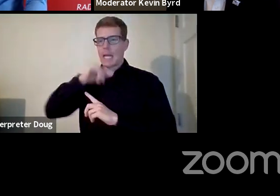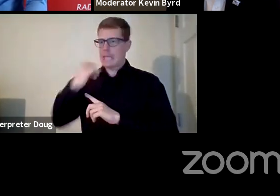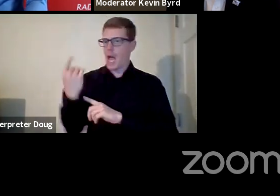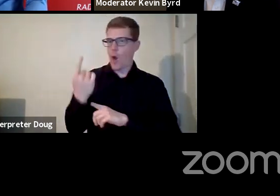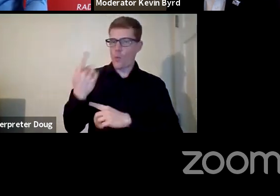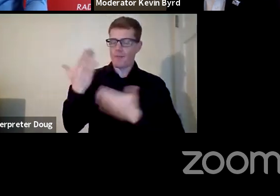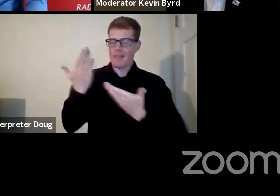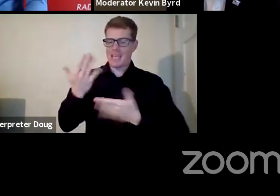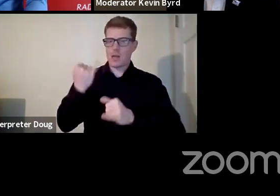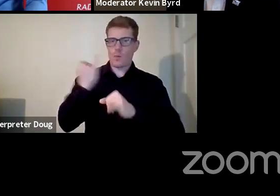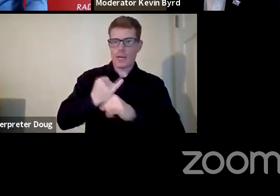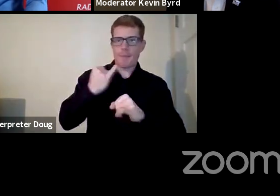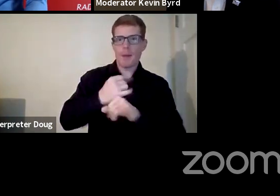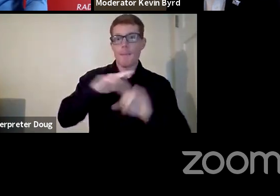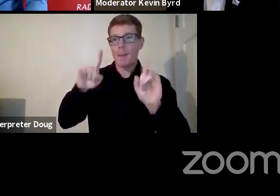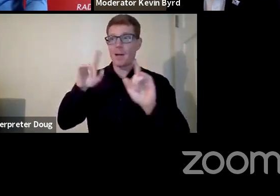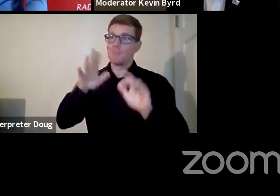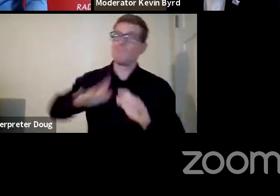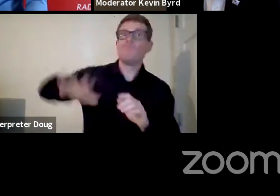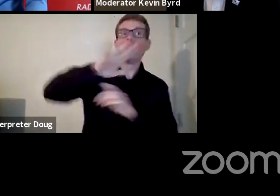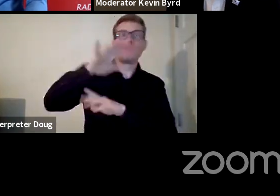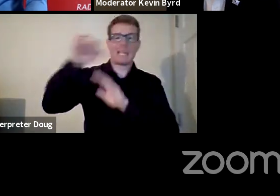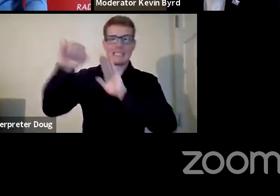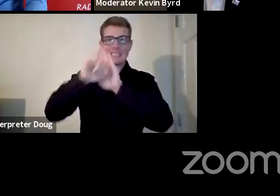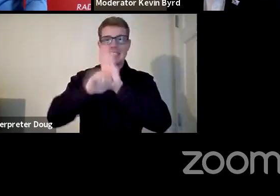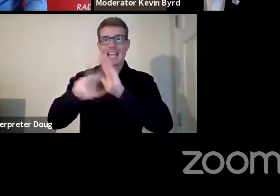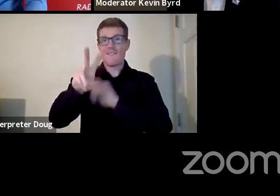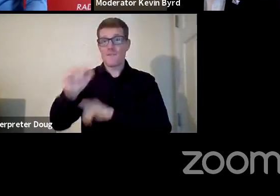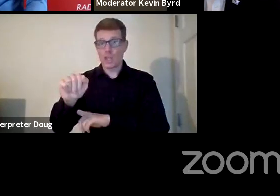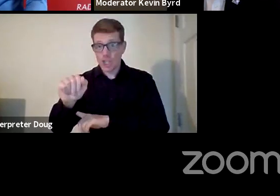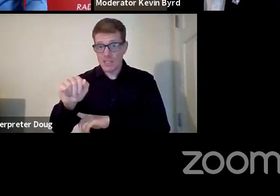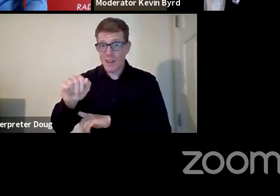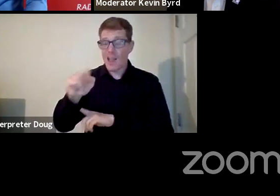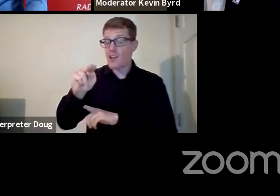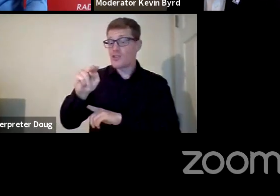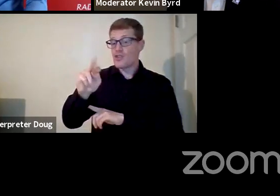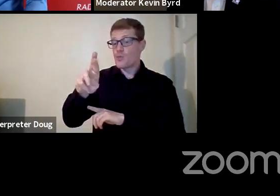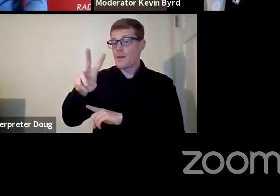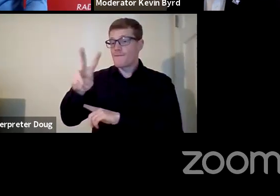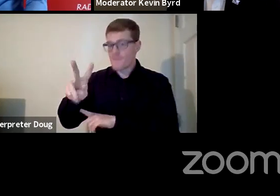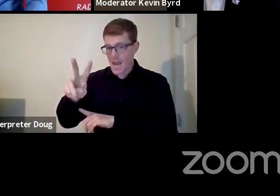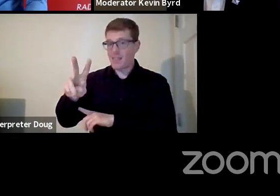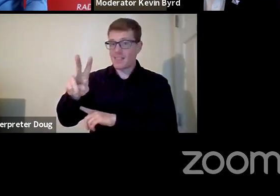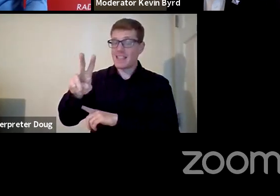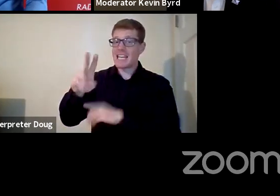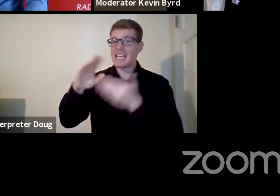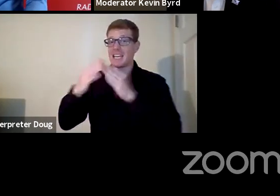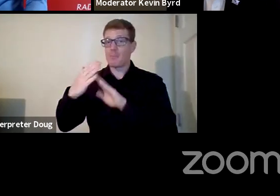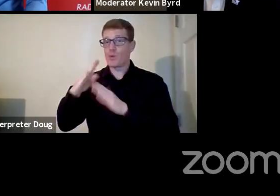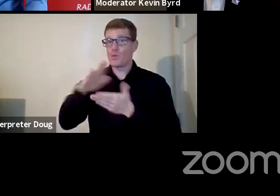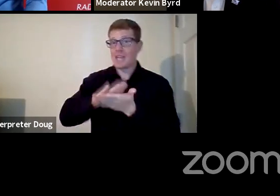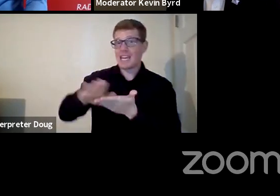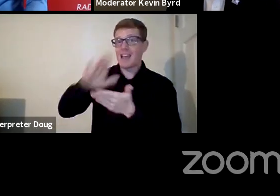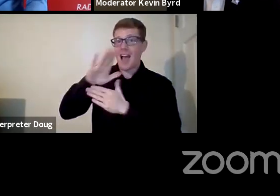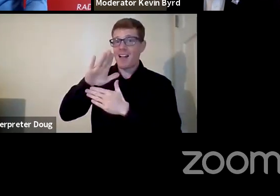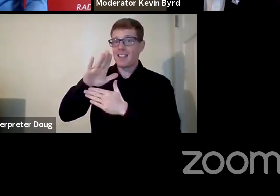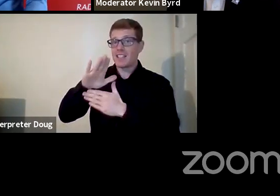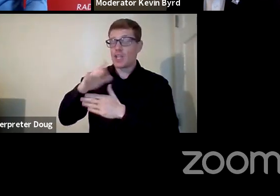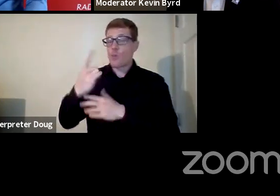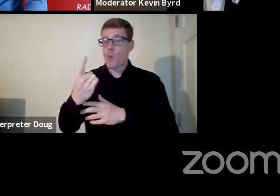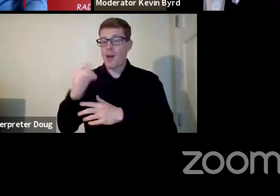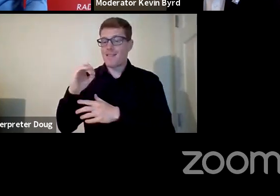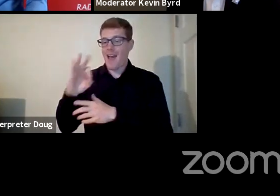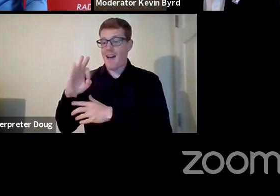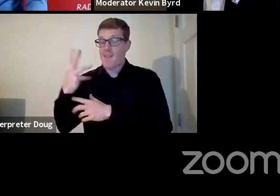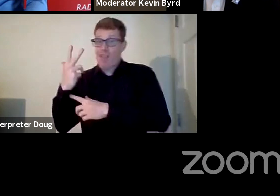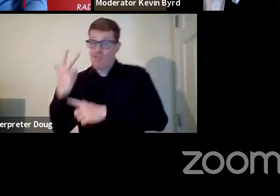River Community College is one of 23 colleges in a system of community colleges for the state. And of